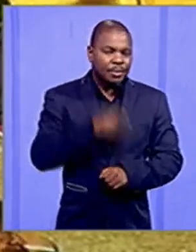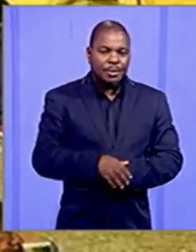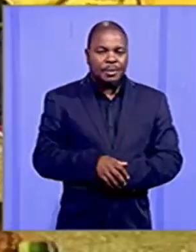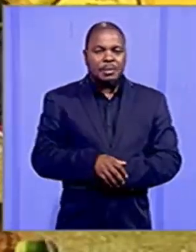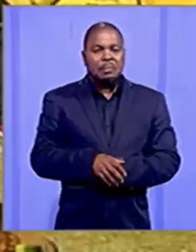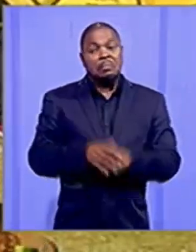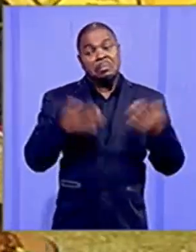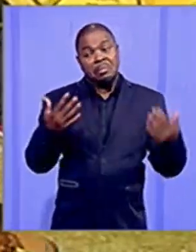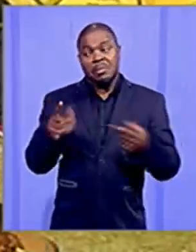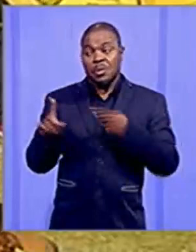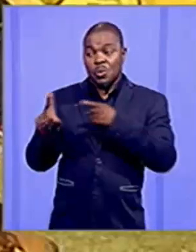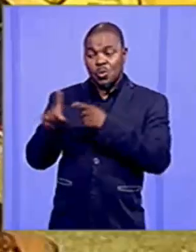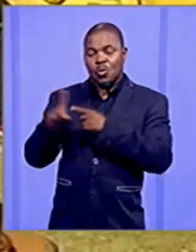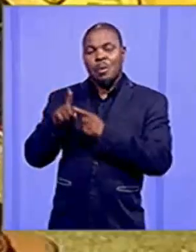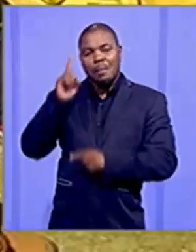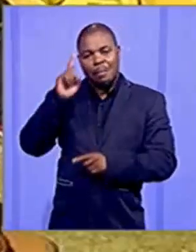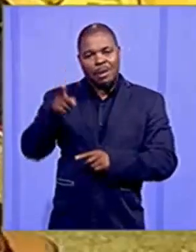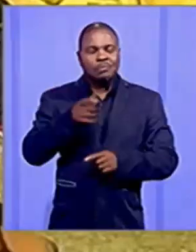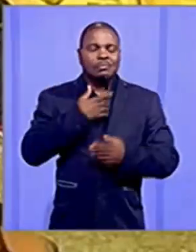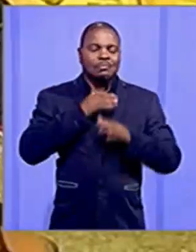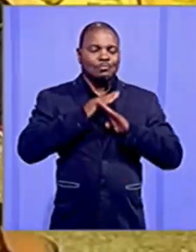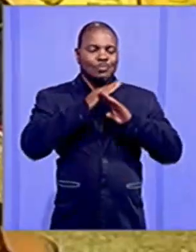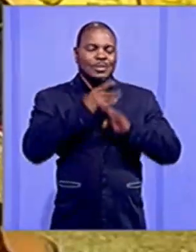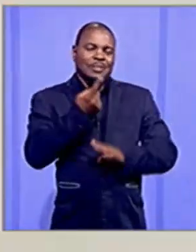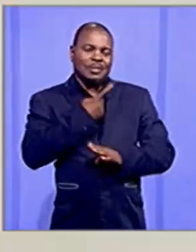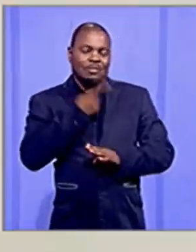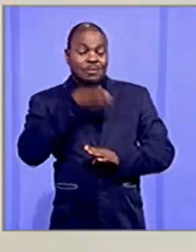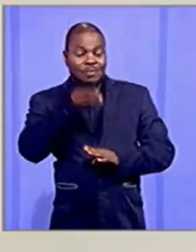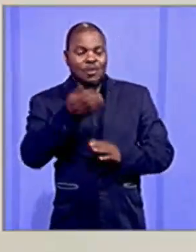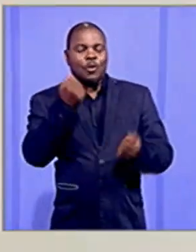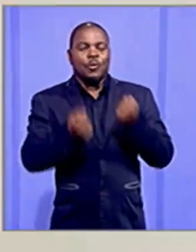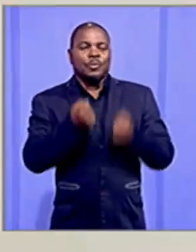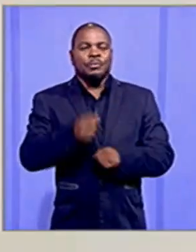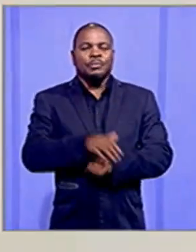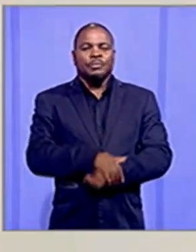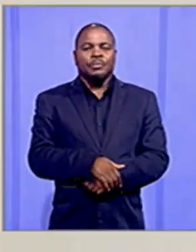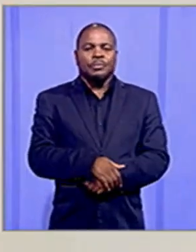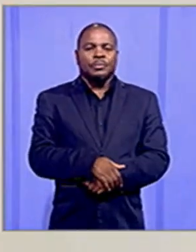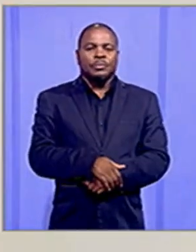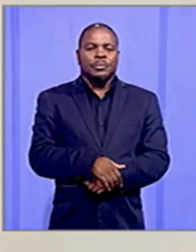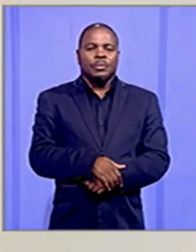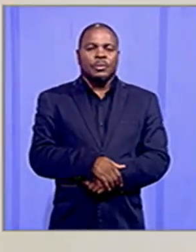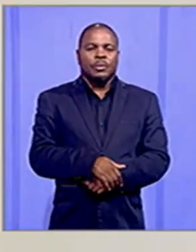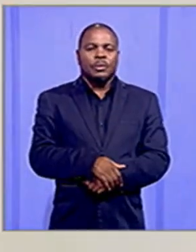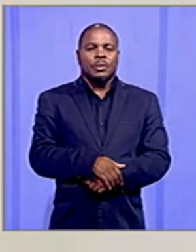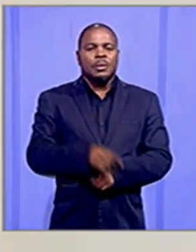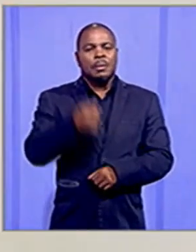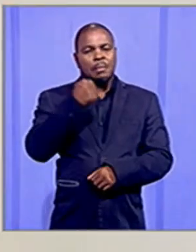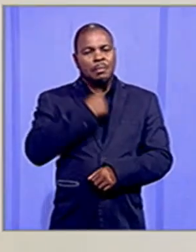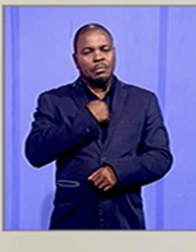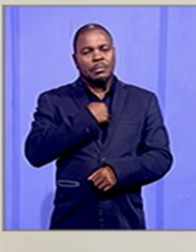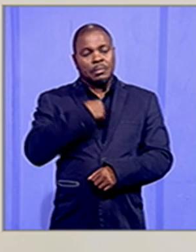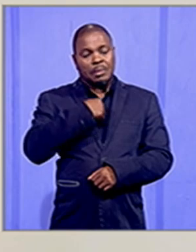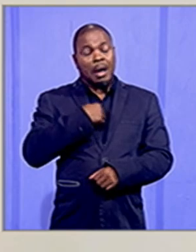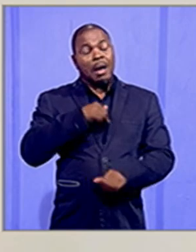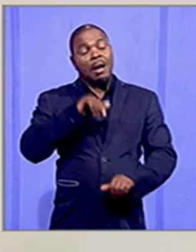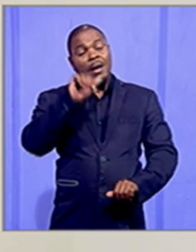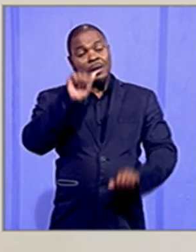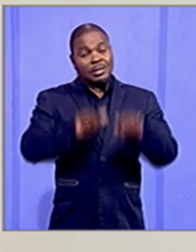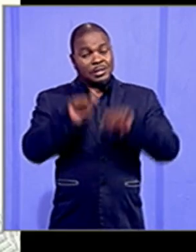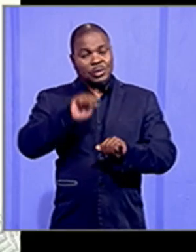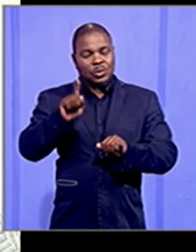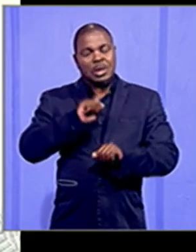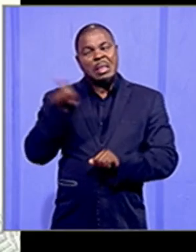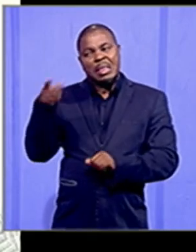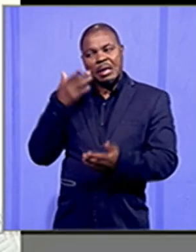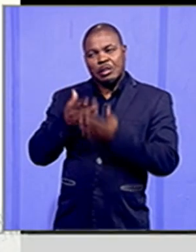bonala Mashatile a tla tshwanelwa ke go itshireletsa ka kgotlatshekelo. My assessment is that they will find some